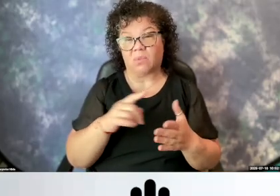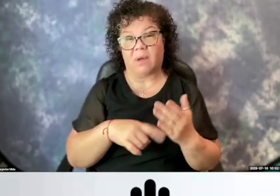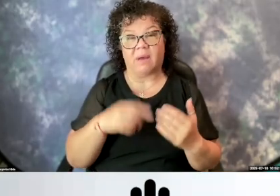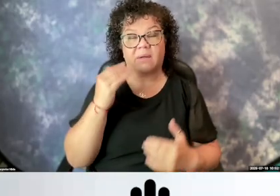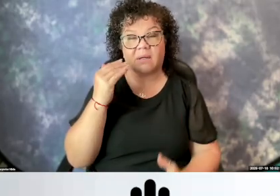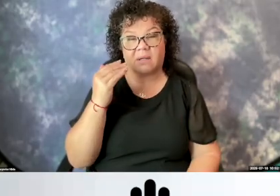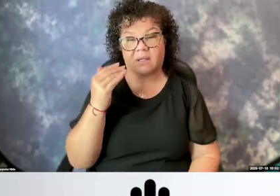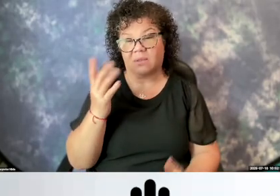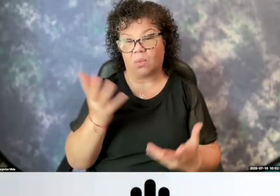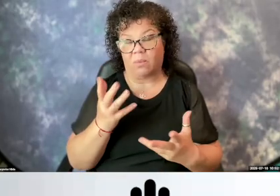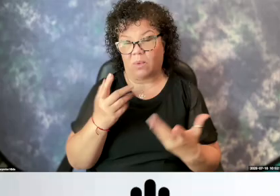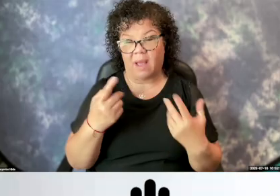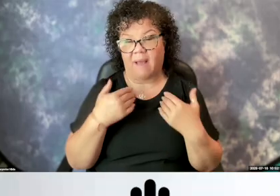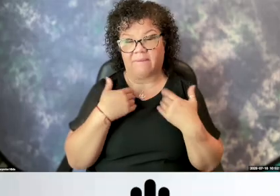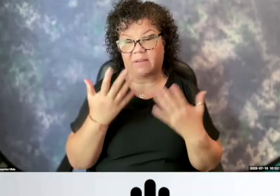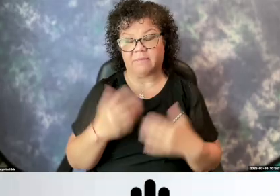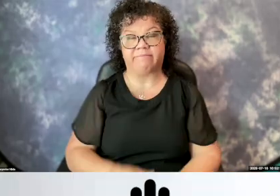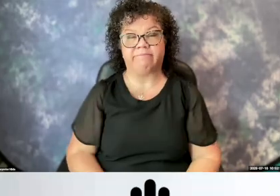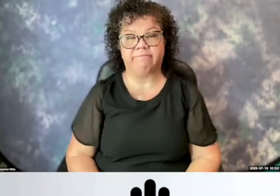So yeah.